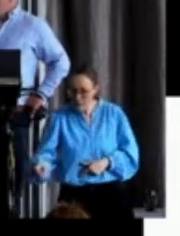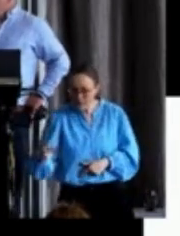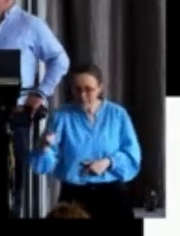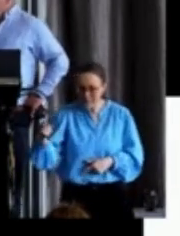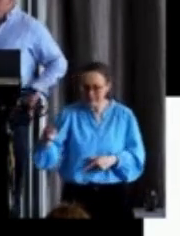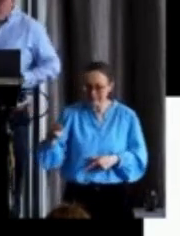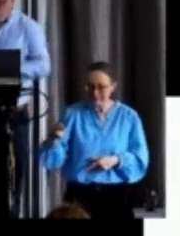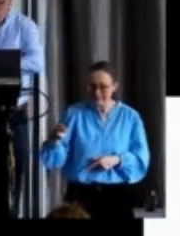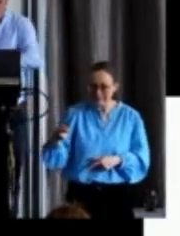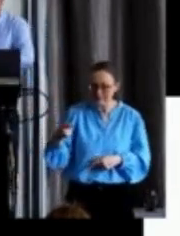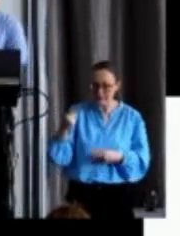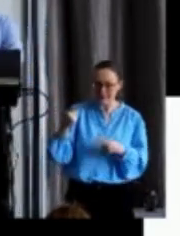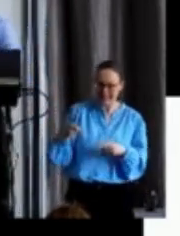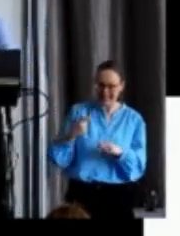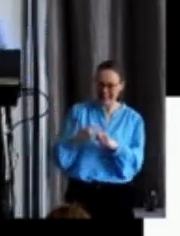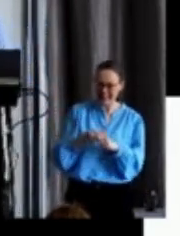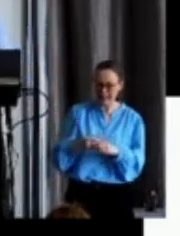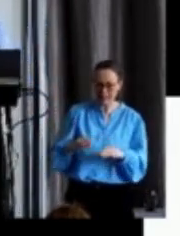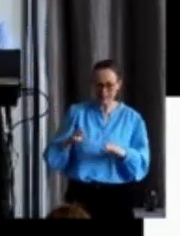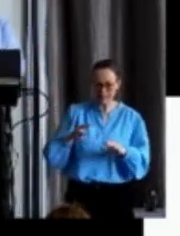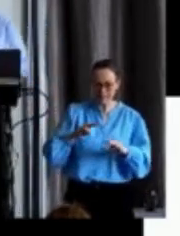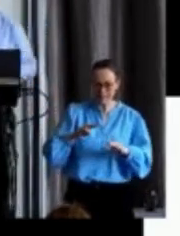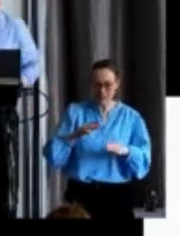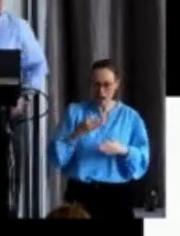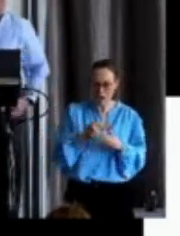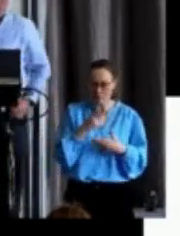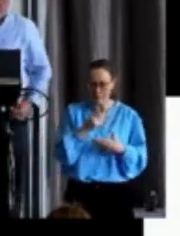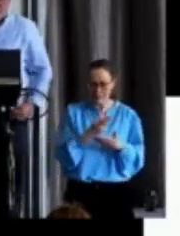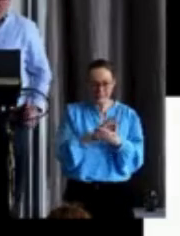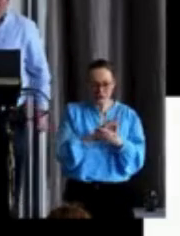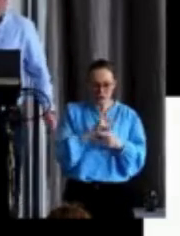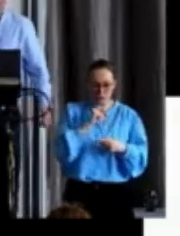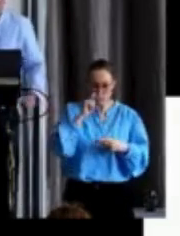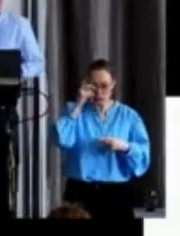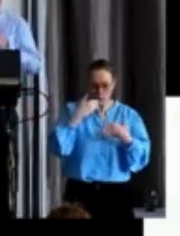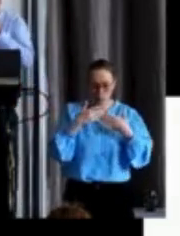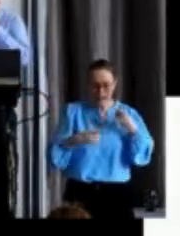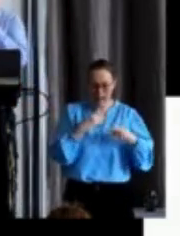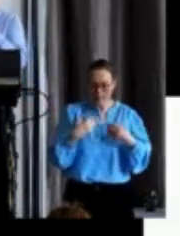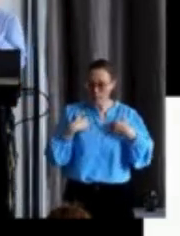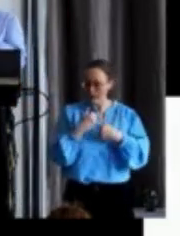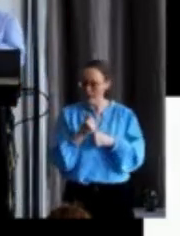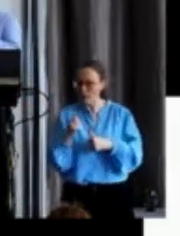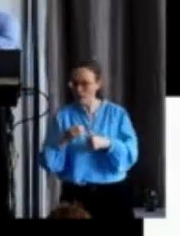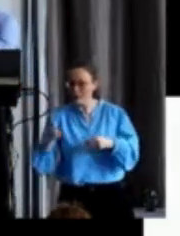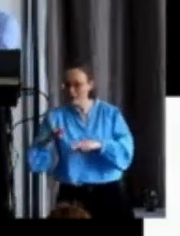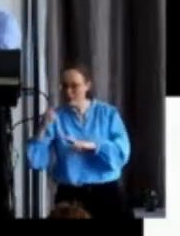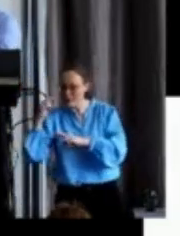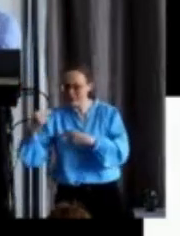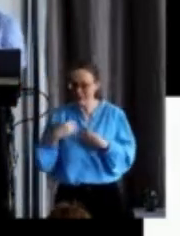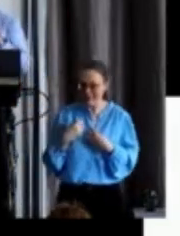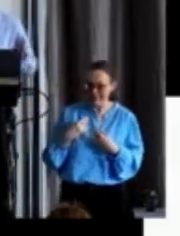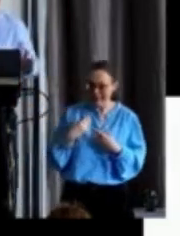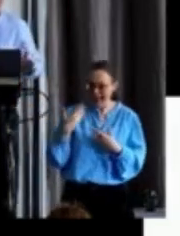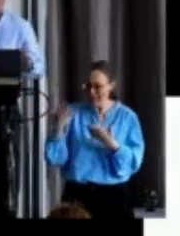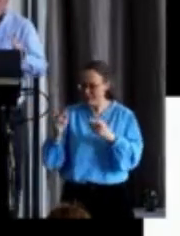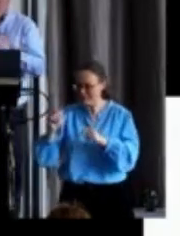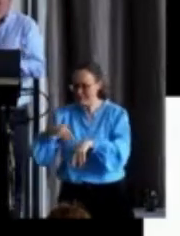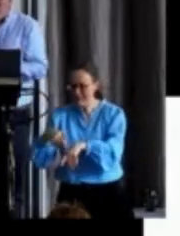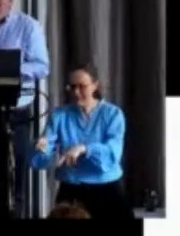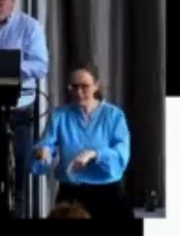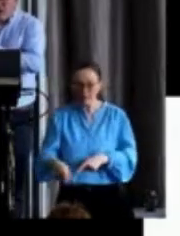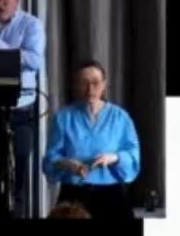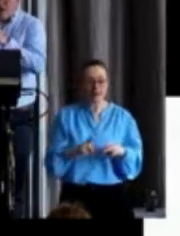new stigma. That sort of unknowing of what actually happened was quite clear in the research. How your doctor, and this is the key thing, how your work, how